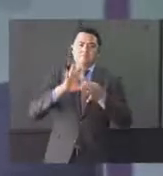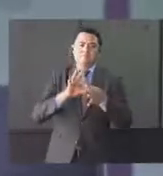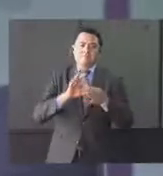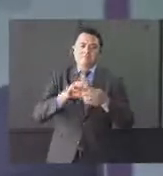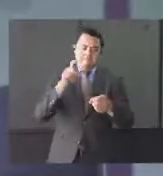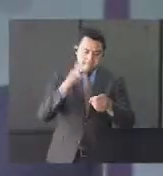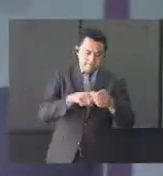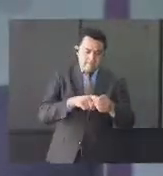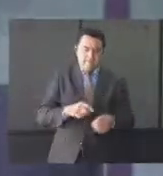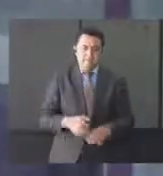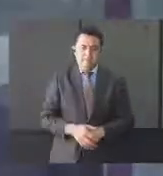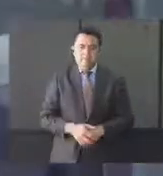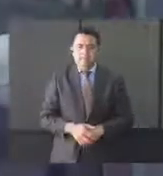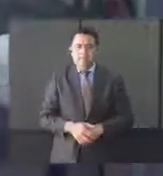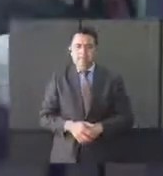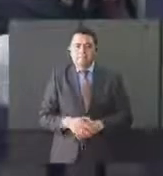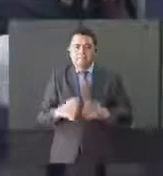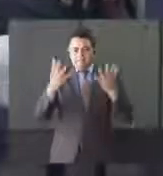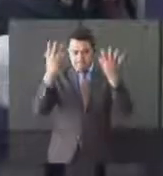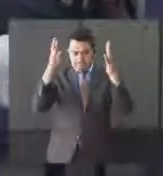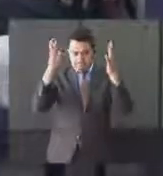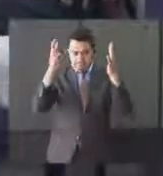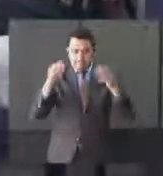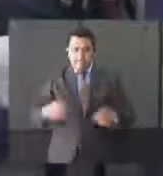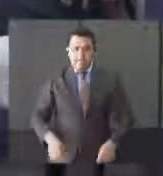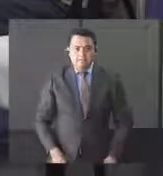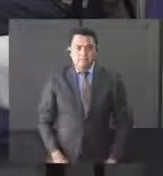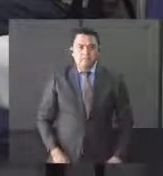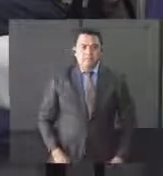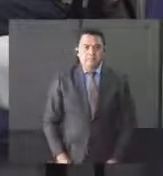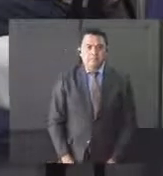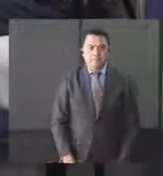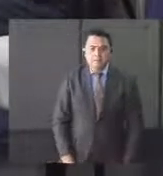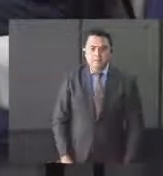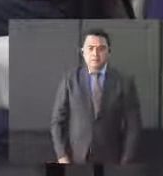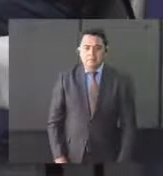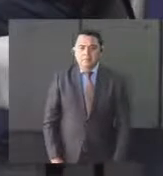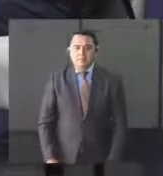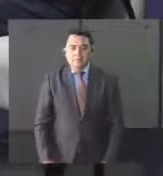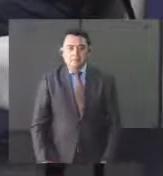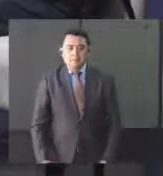of in the future. Thank you so much.